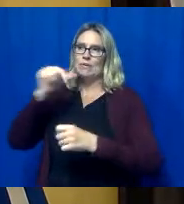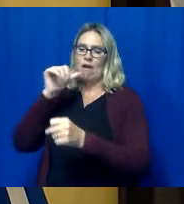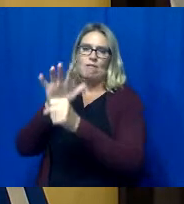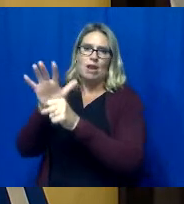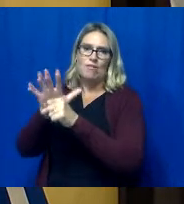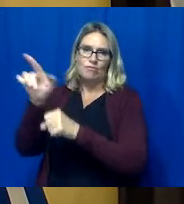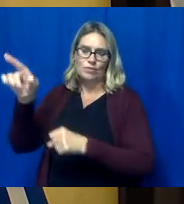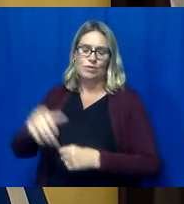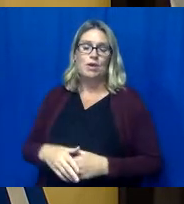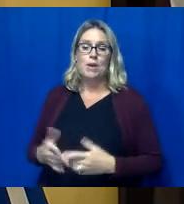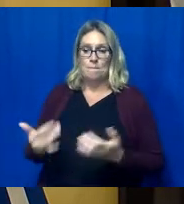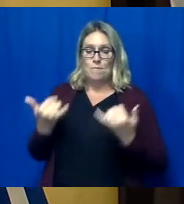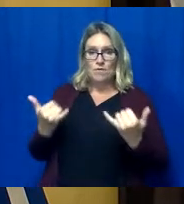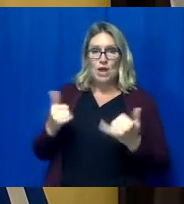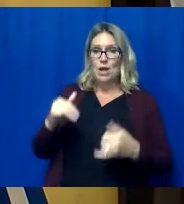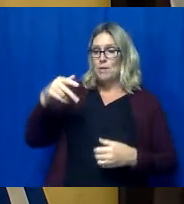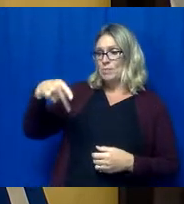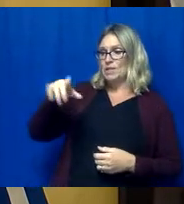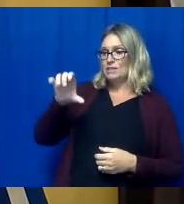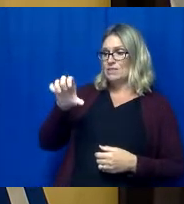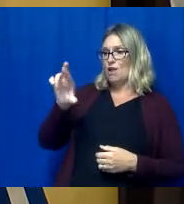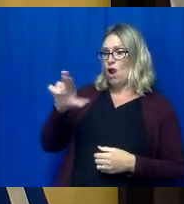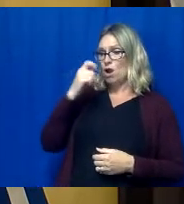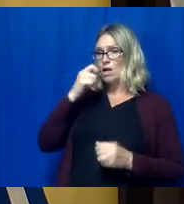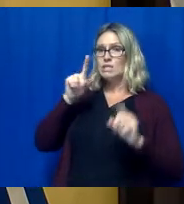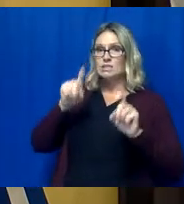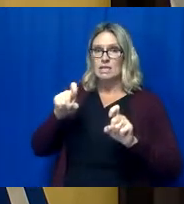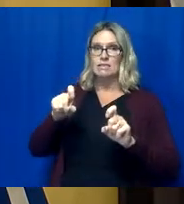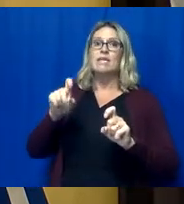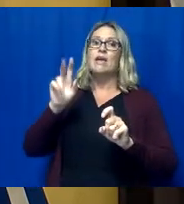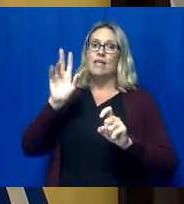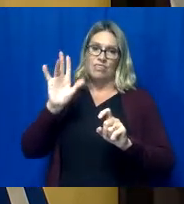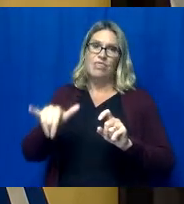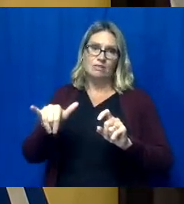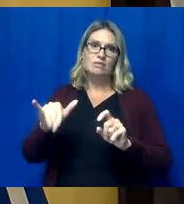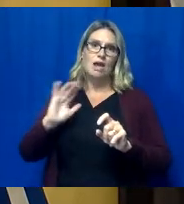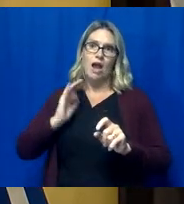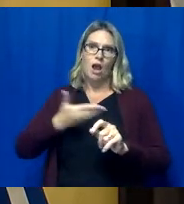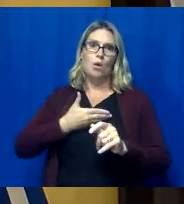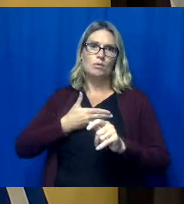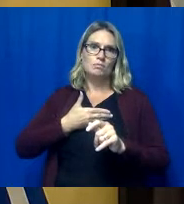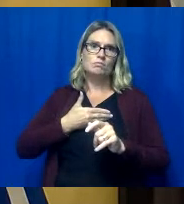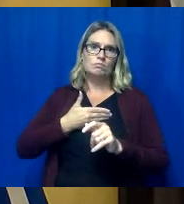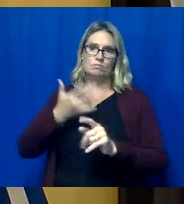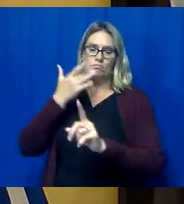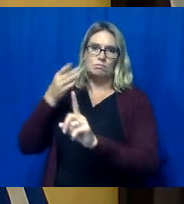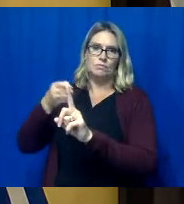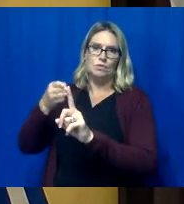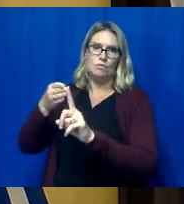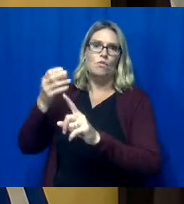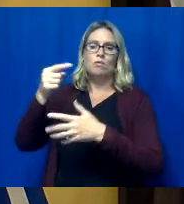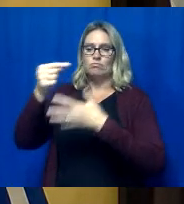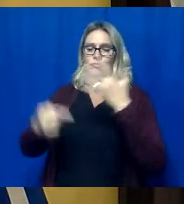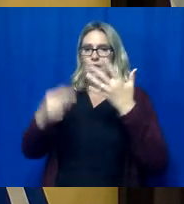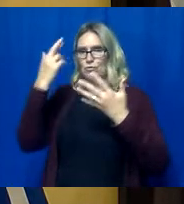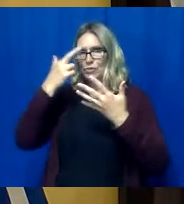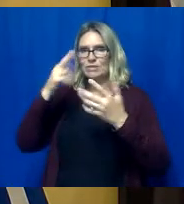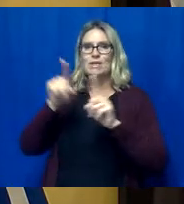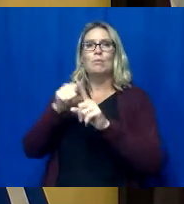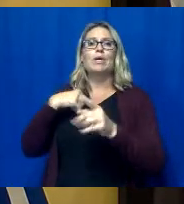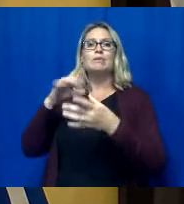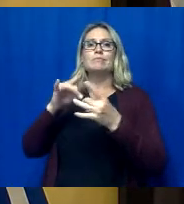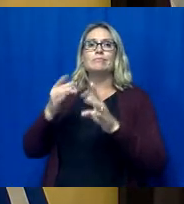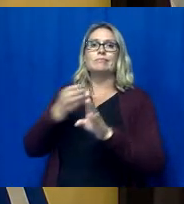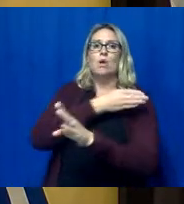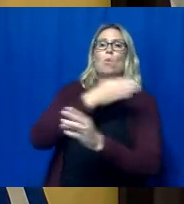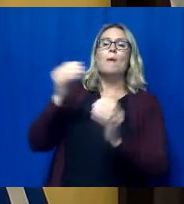now, again, the PCR-based testing is our primary mode of testing for many different reasons, which we've discussed in the past around accuracy,